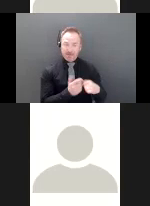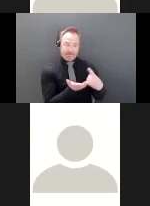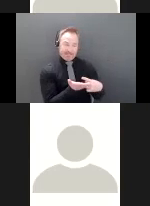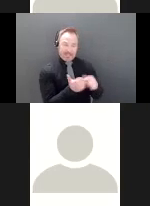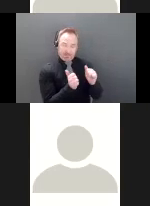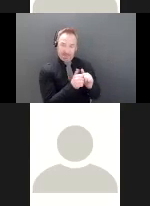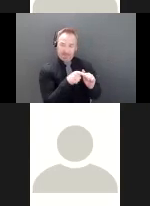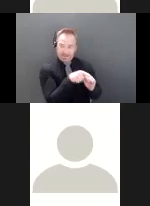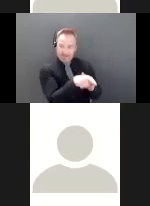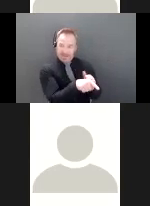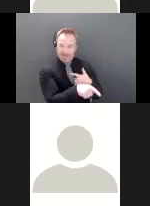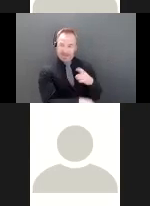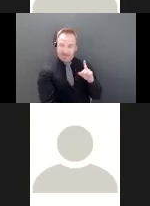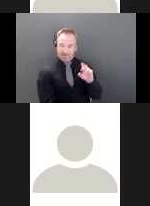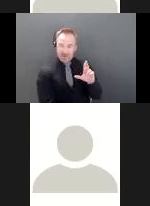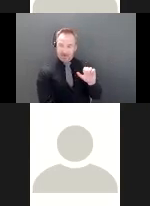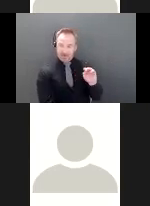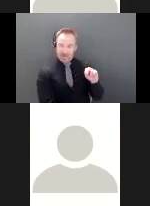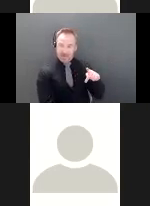reason why they note